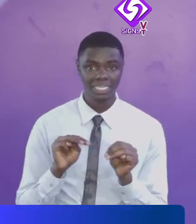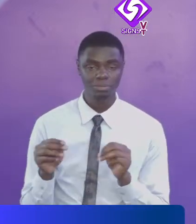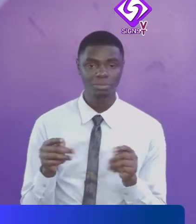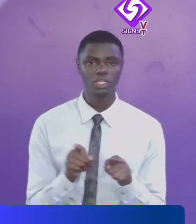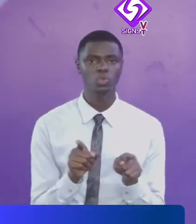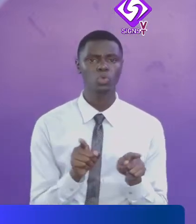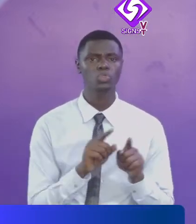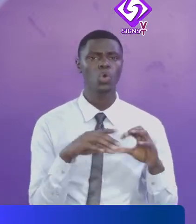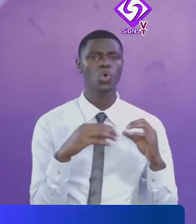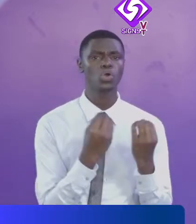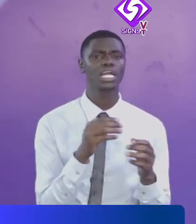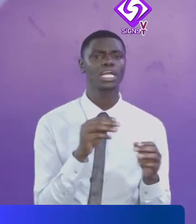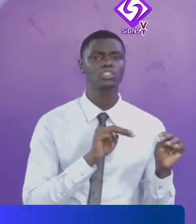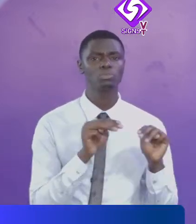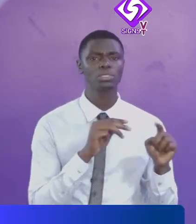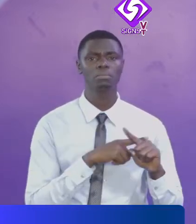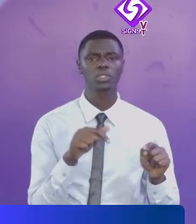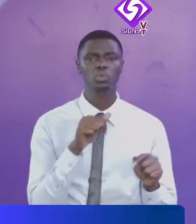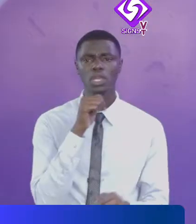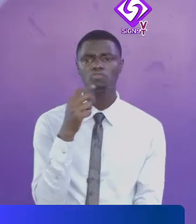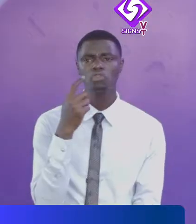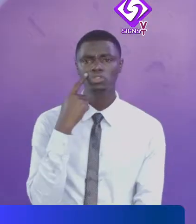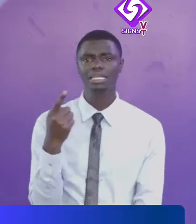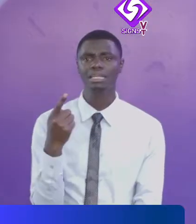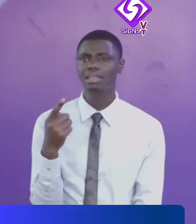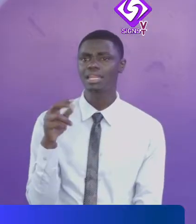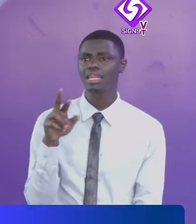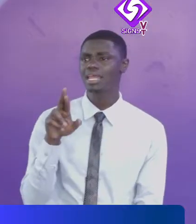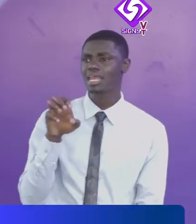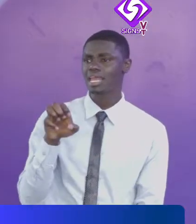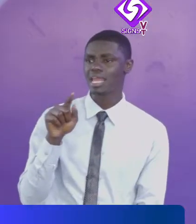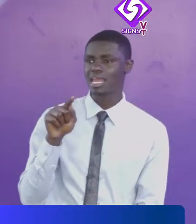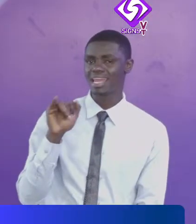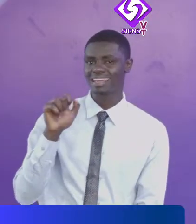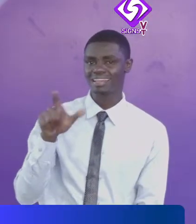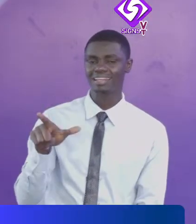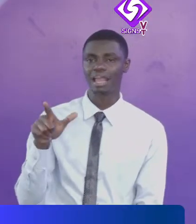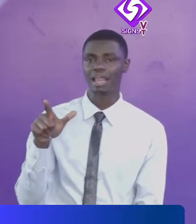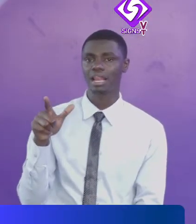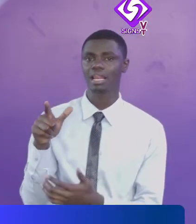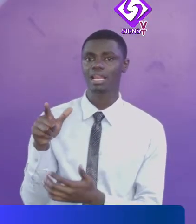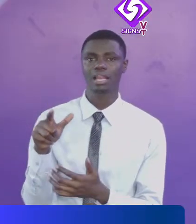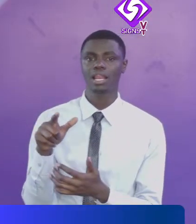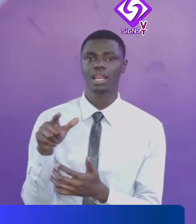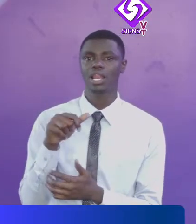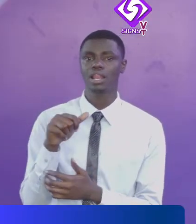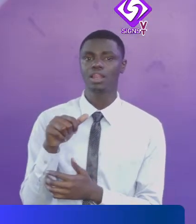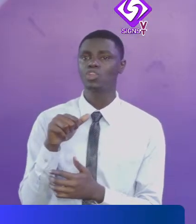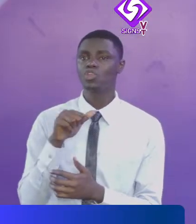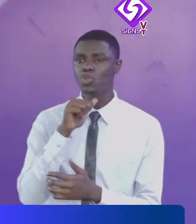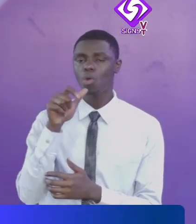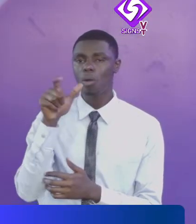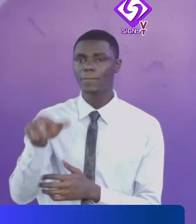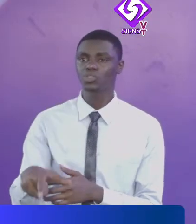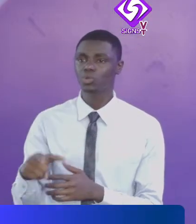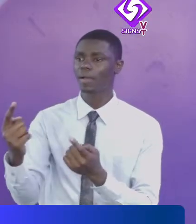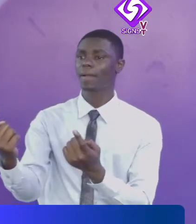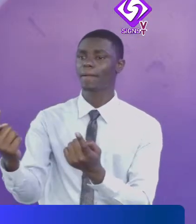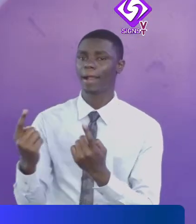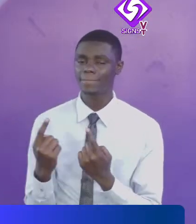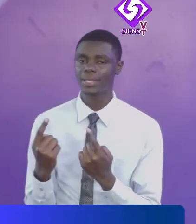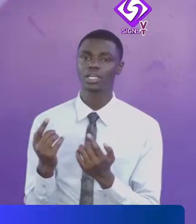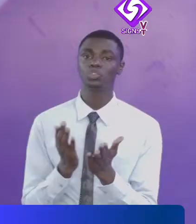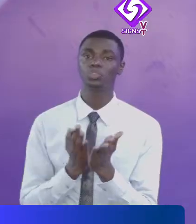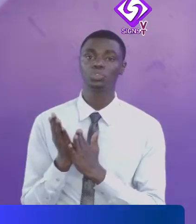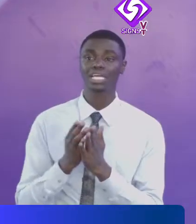management, but you have not seen retail service being done. You have not seen someone who's coming to serve the individuals. Yeah. So when you look at